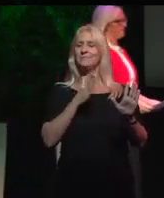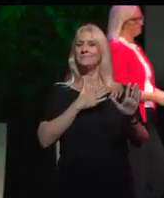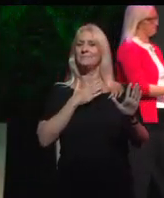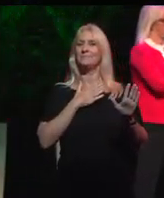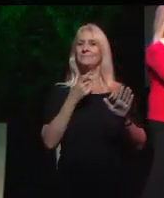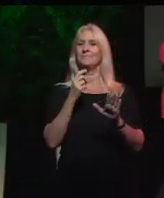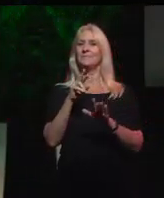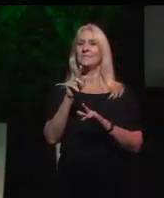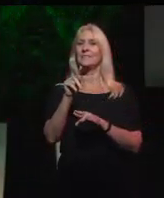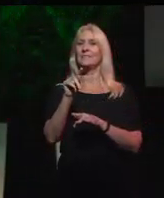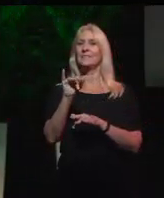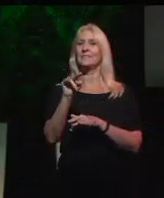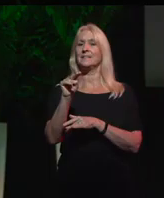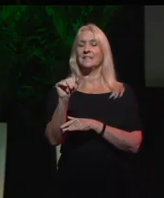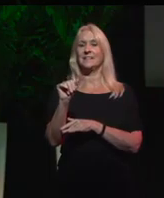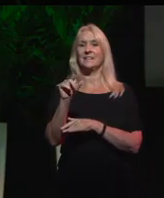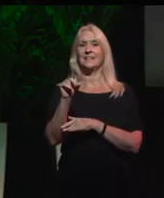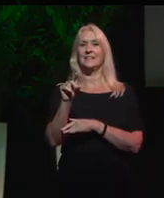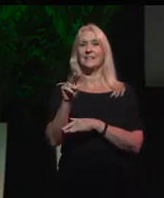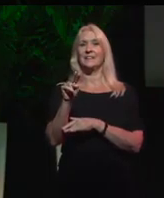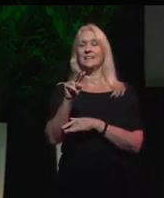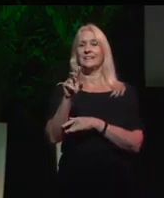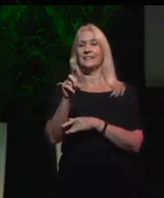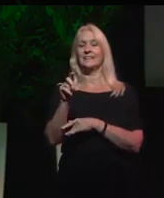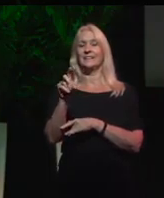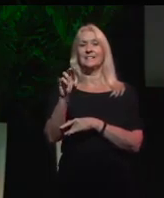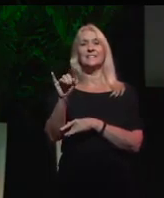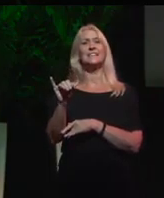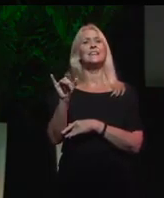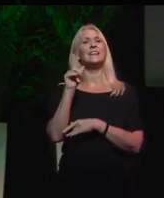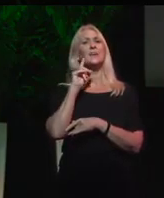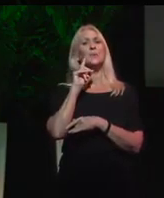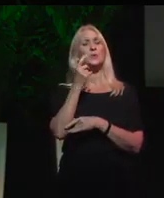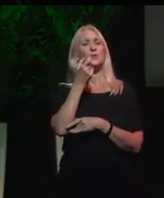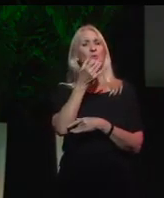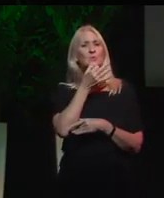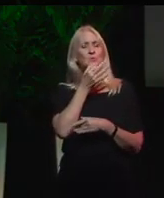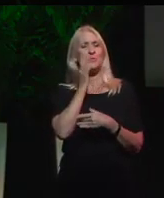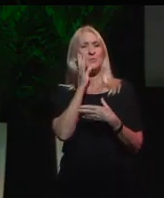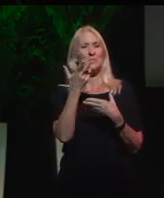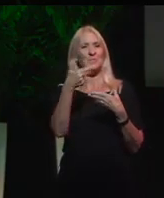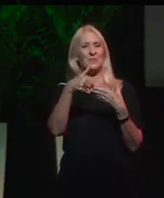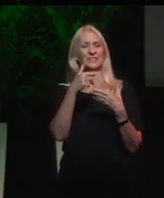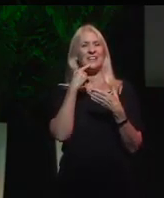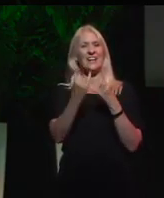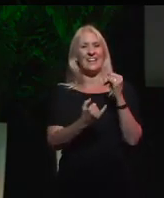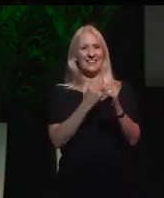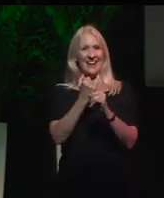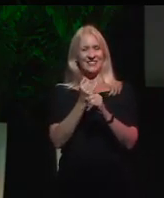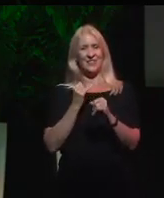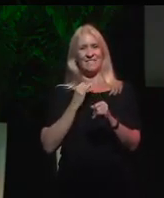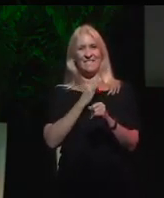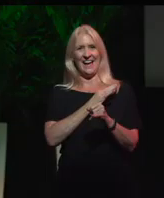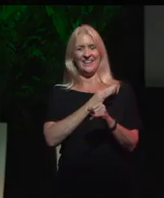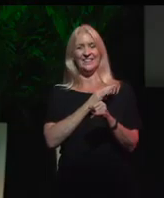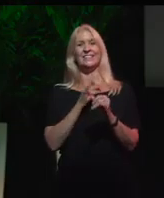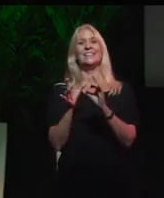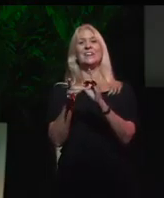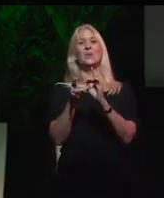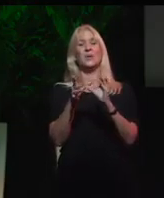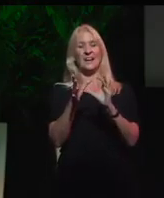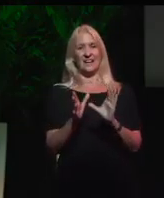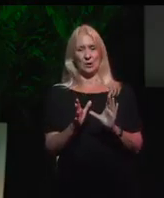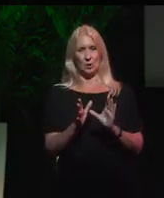Daji will soon join us as our International Education Faculty Coordinator.